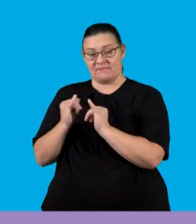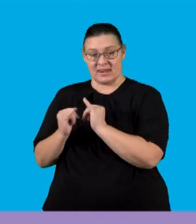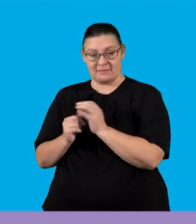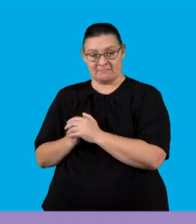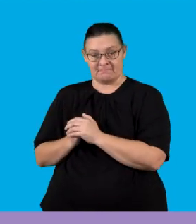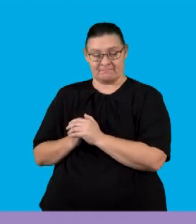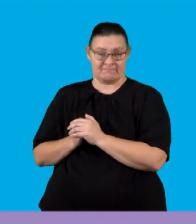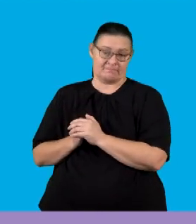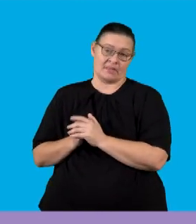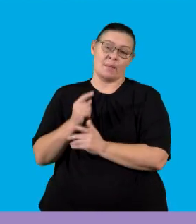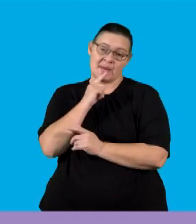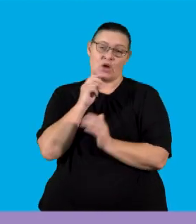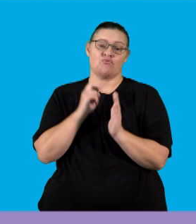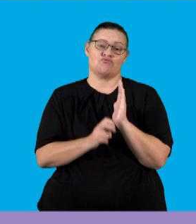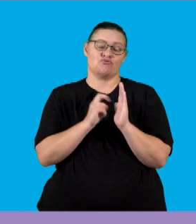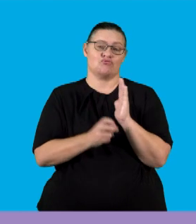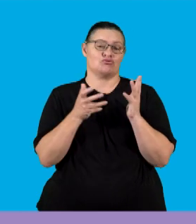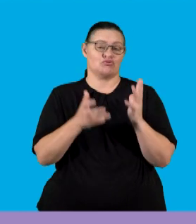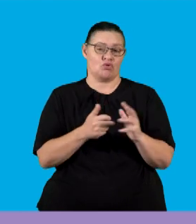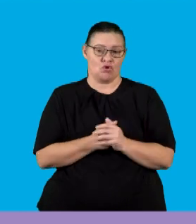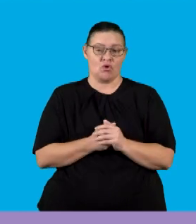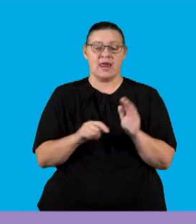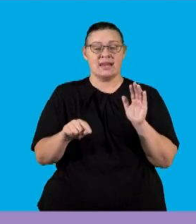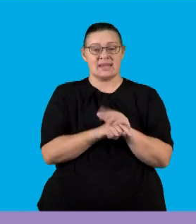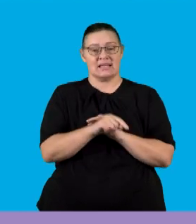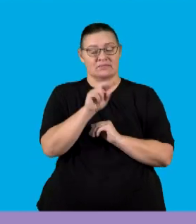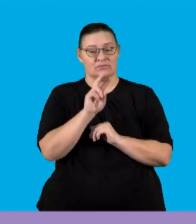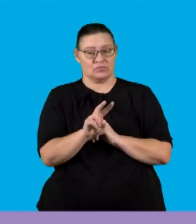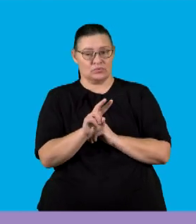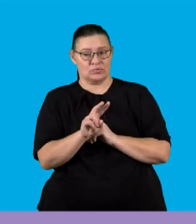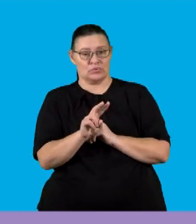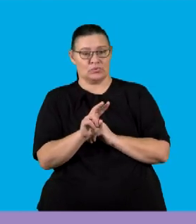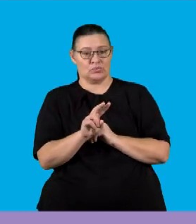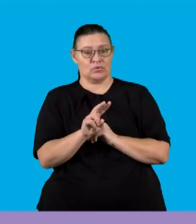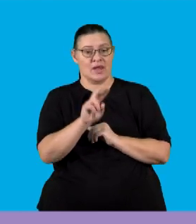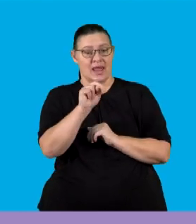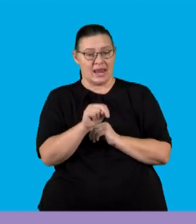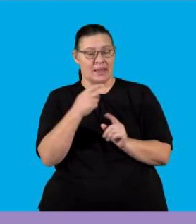So what is the answer going to be for our 20th term? That is going to be our negative